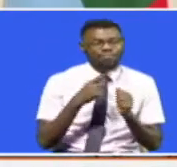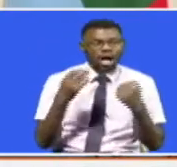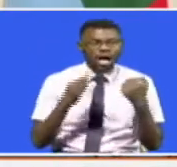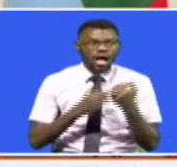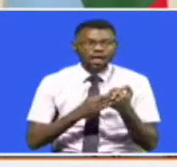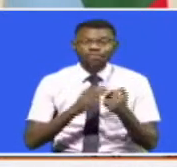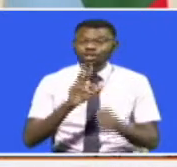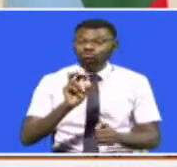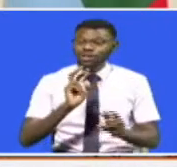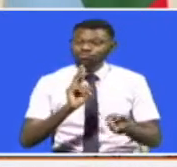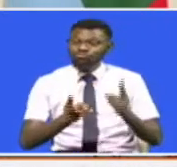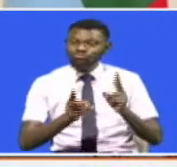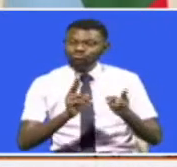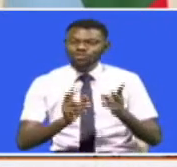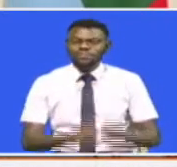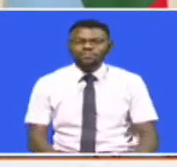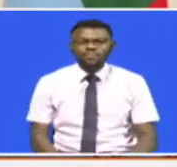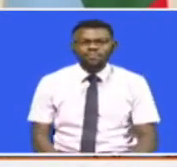10th, 2022.